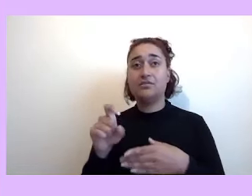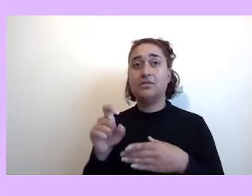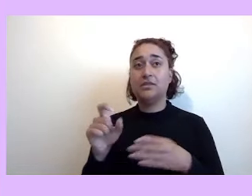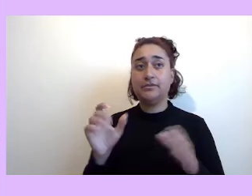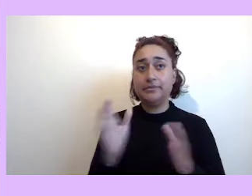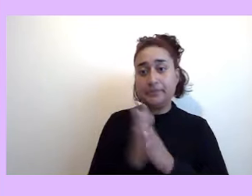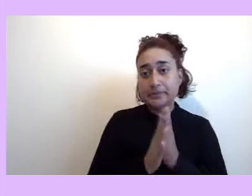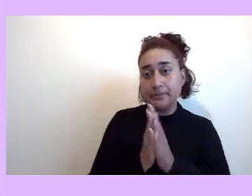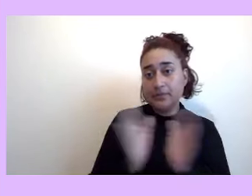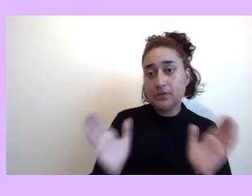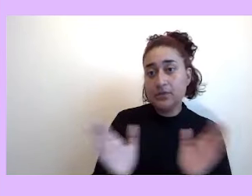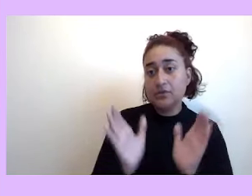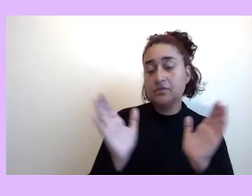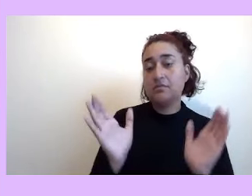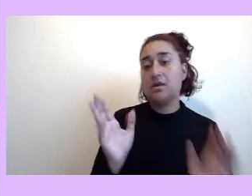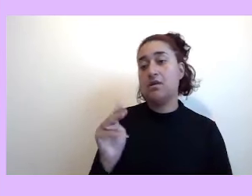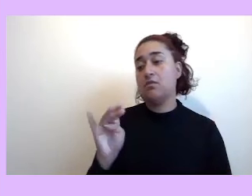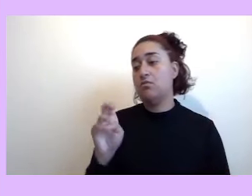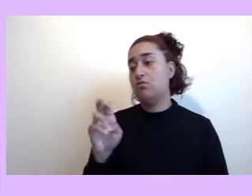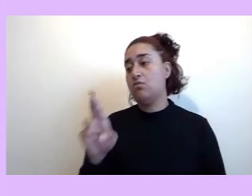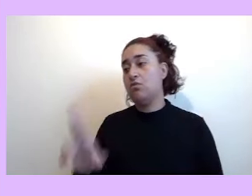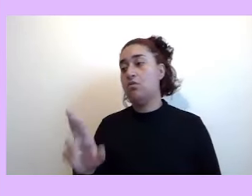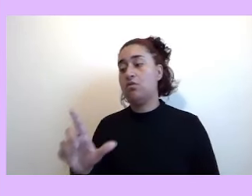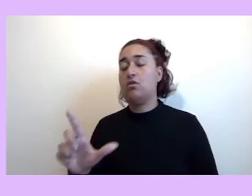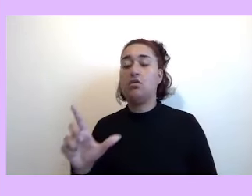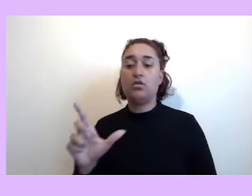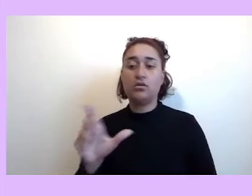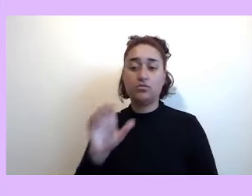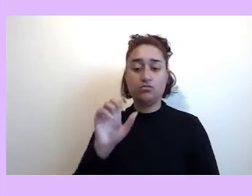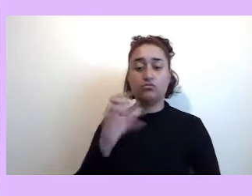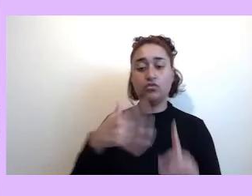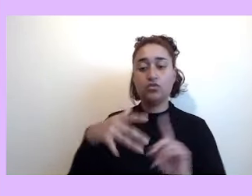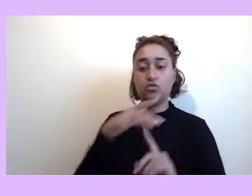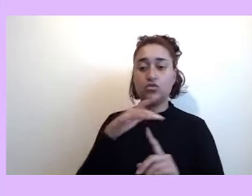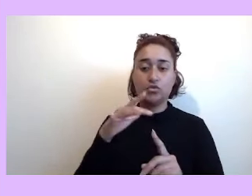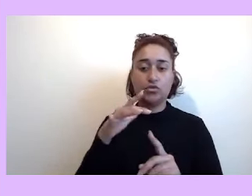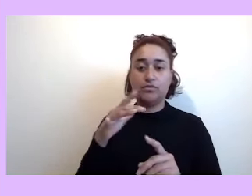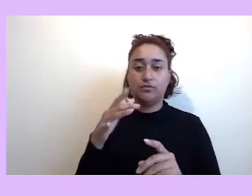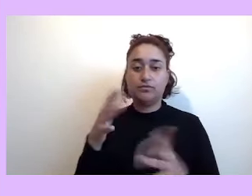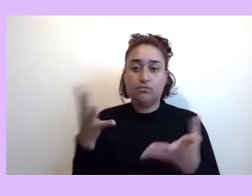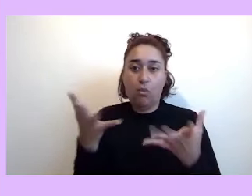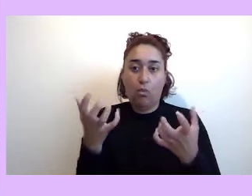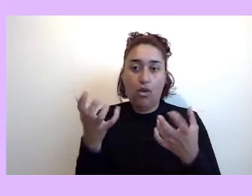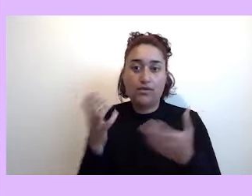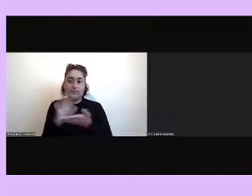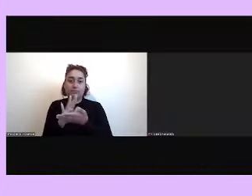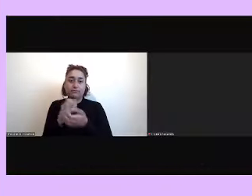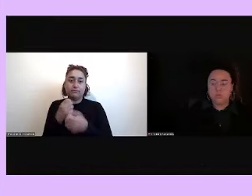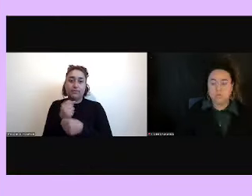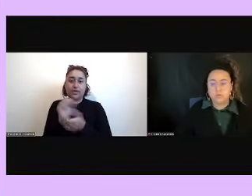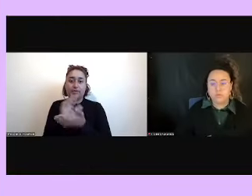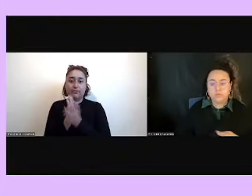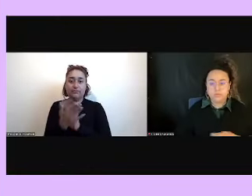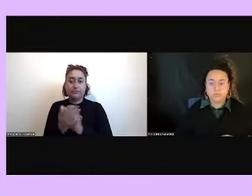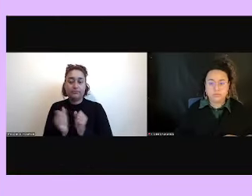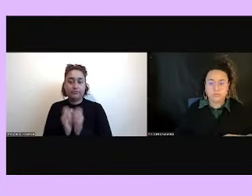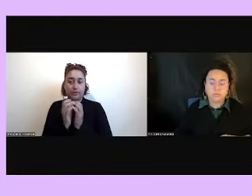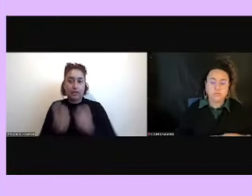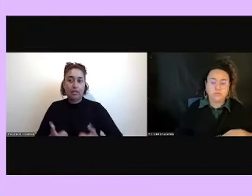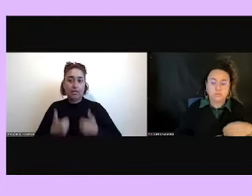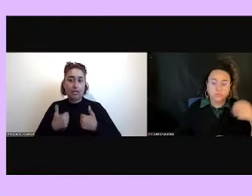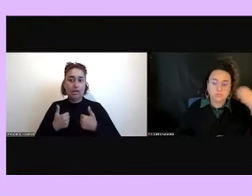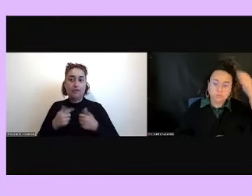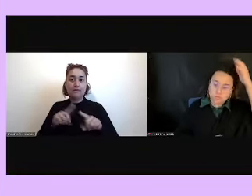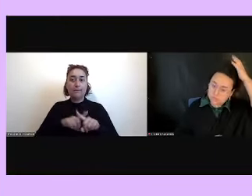and social obligation to make it come to life. And so that's compelling, but it also takes champions